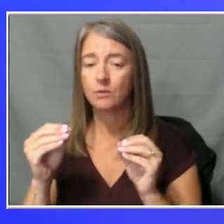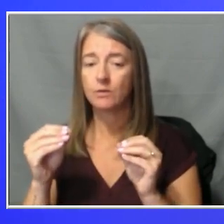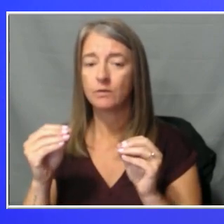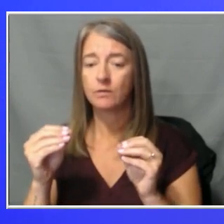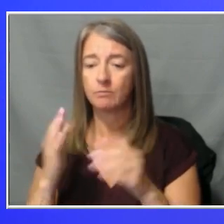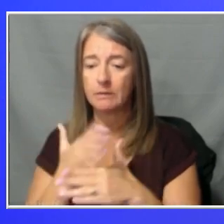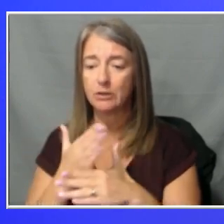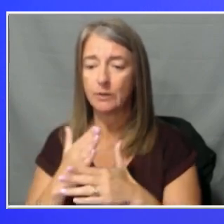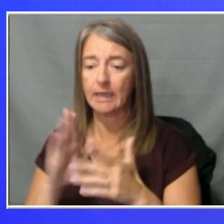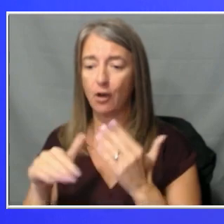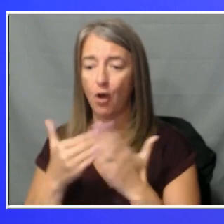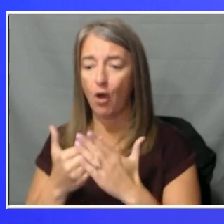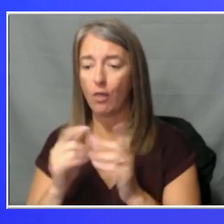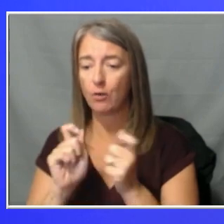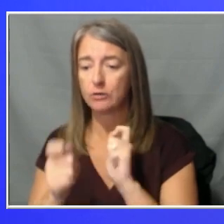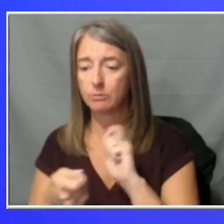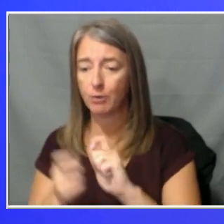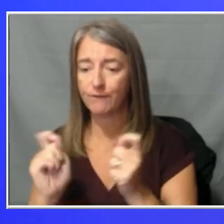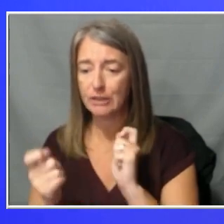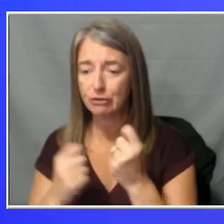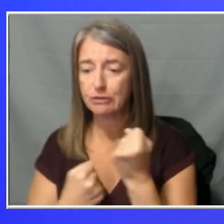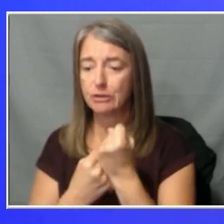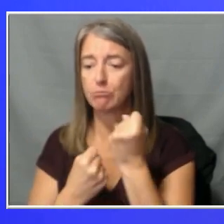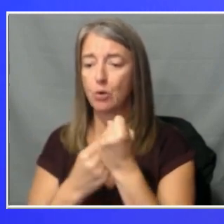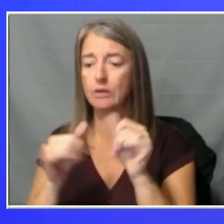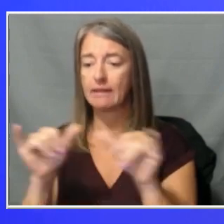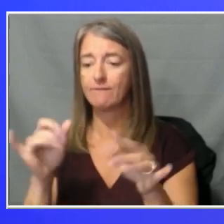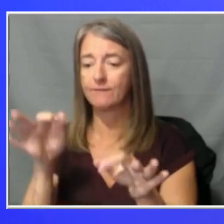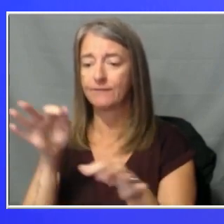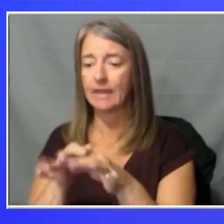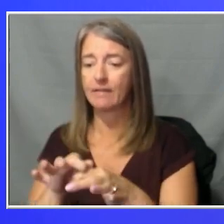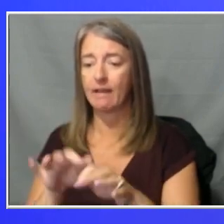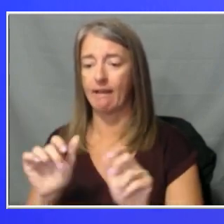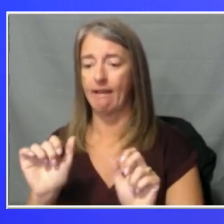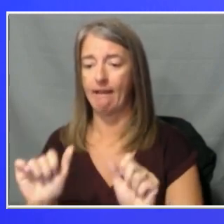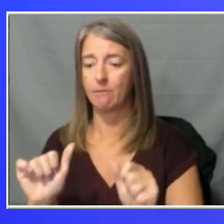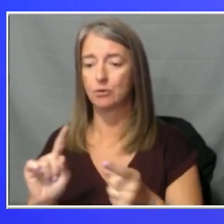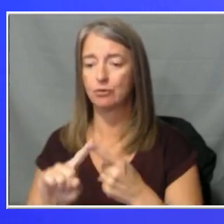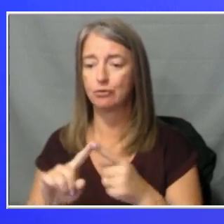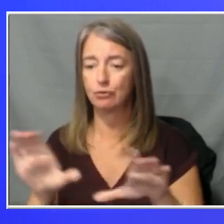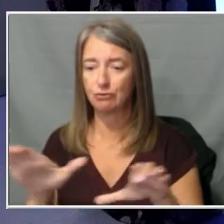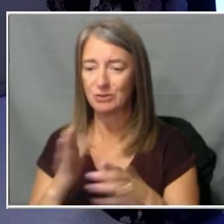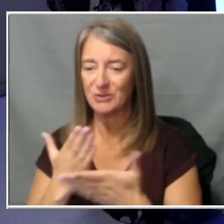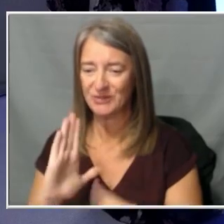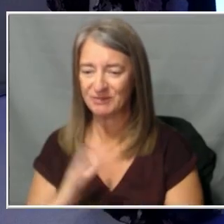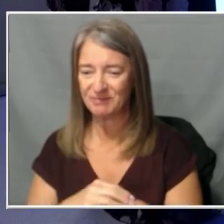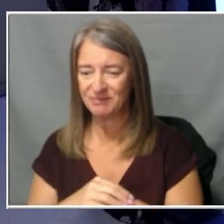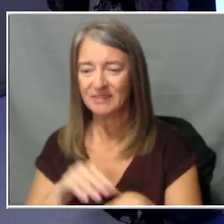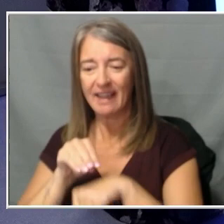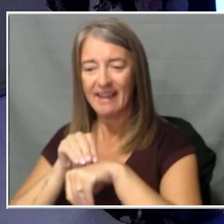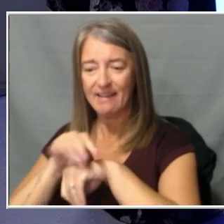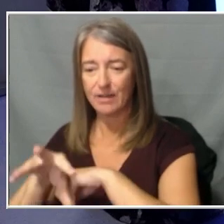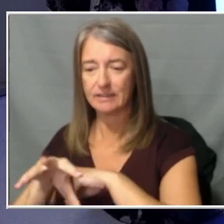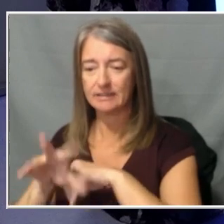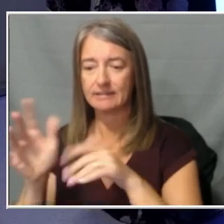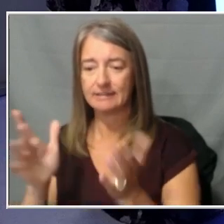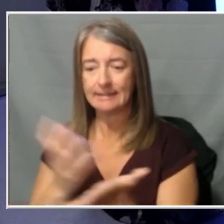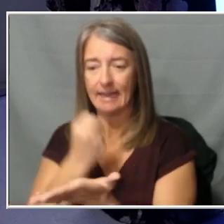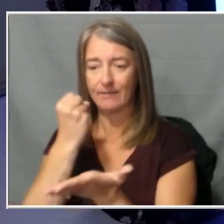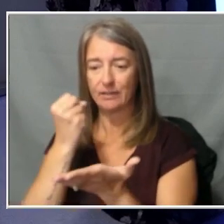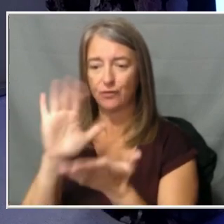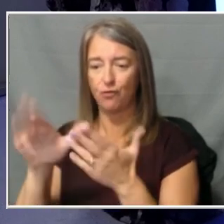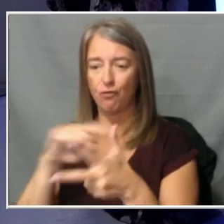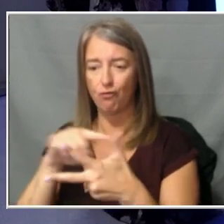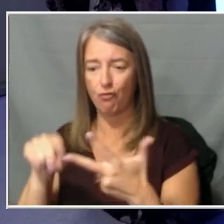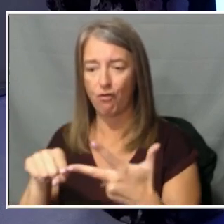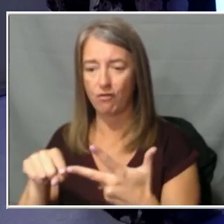all the provisions and support systems and faith and things like that, I've been able to do all right. Your advice is to take advantage of all of those things laid